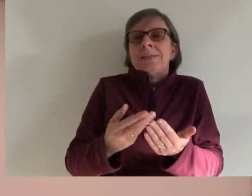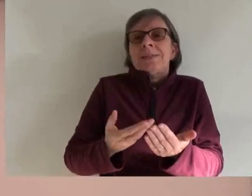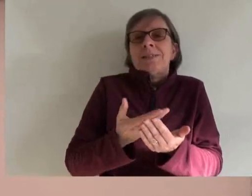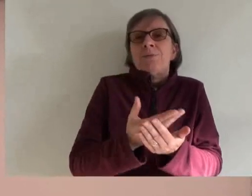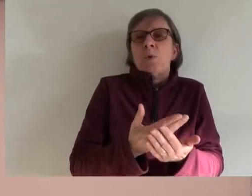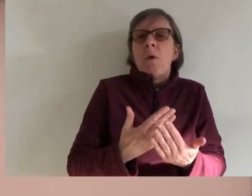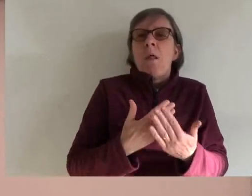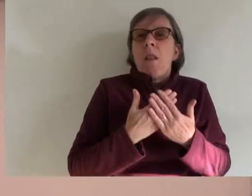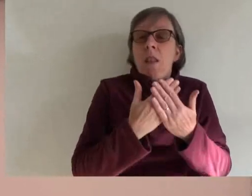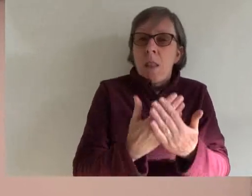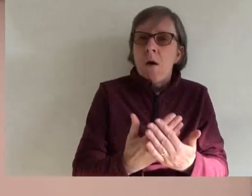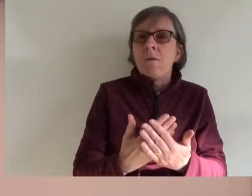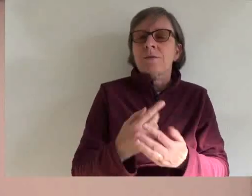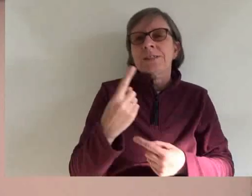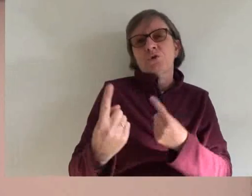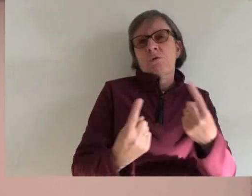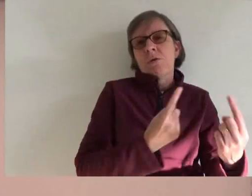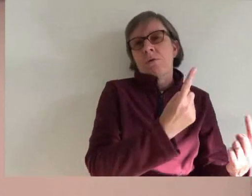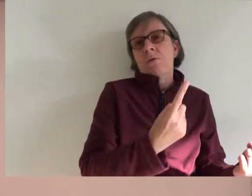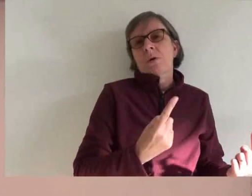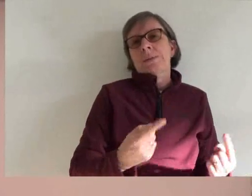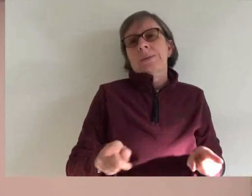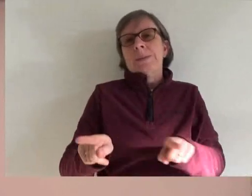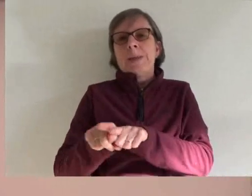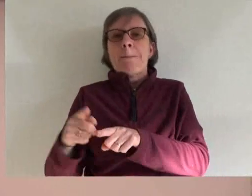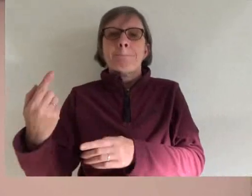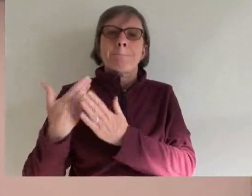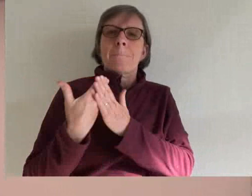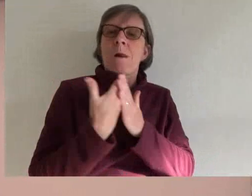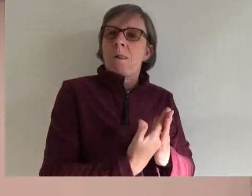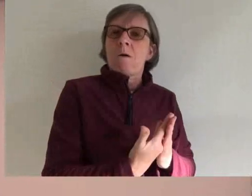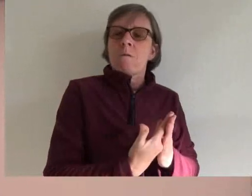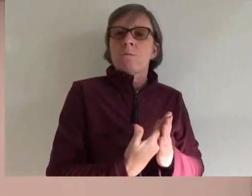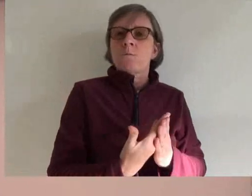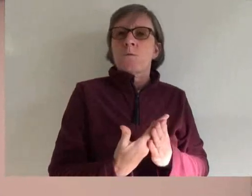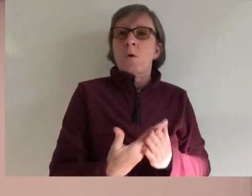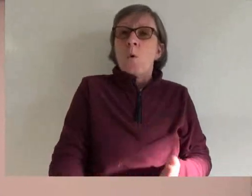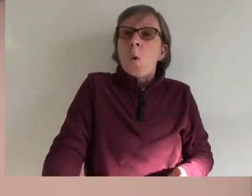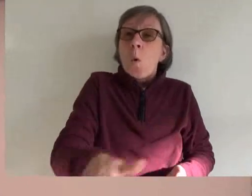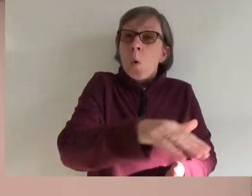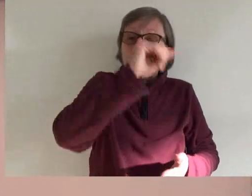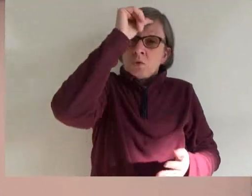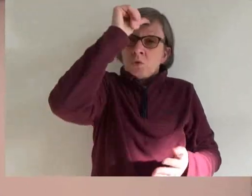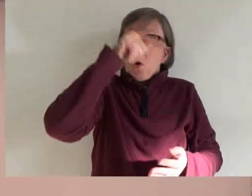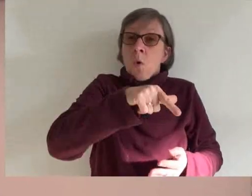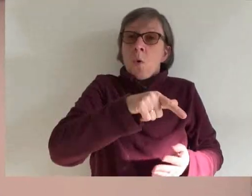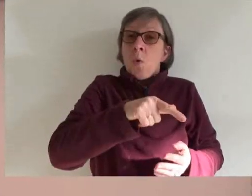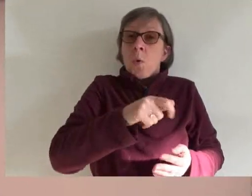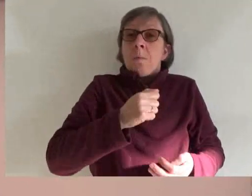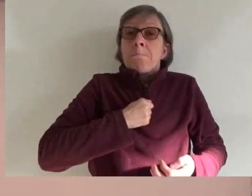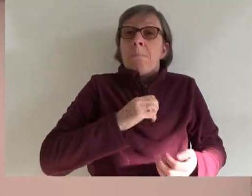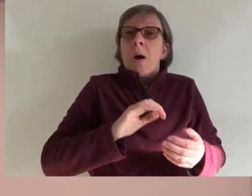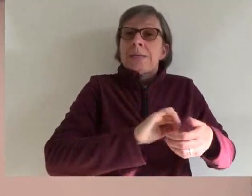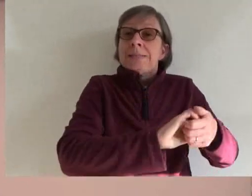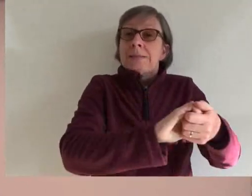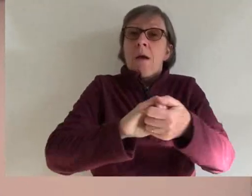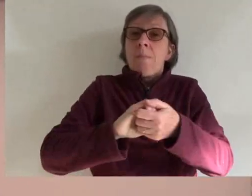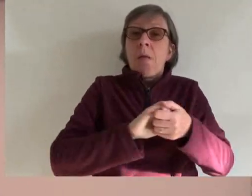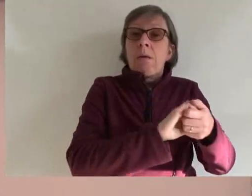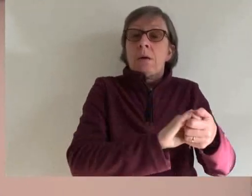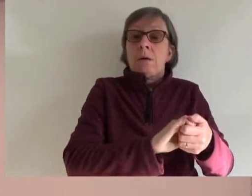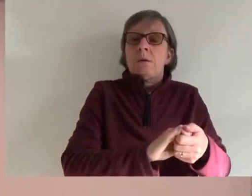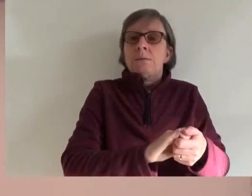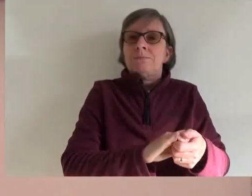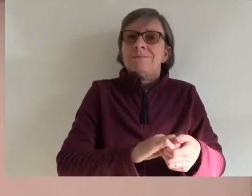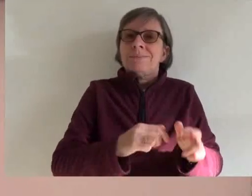have loved you, so you must love one another. By this, everyone will know that you are my disciples, if you love one